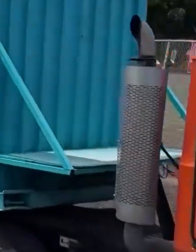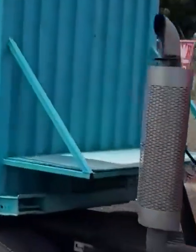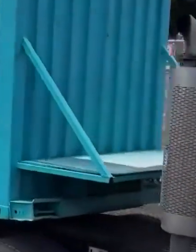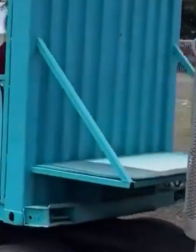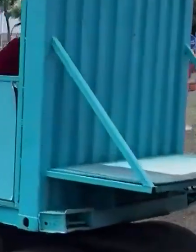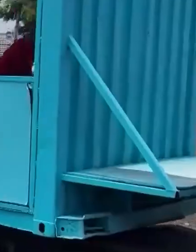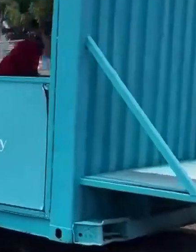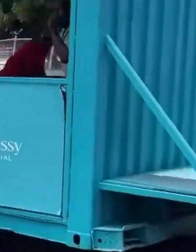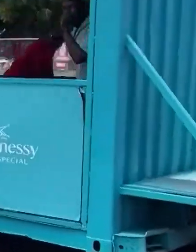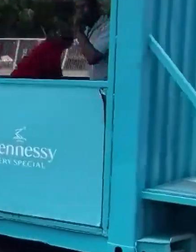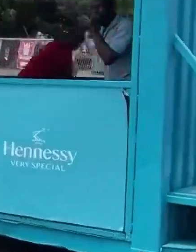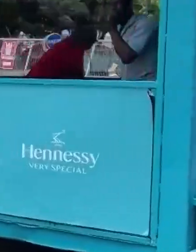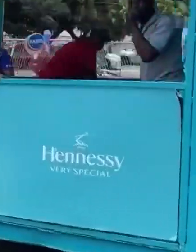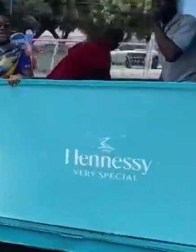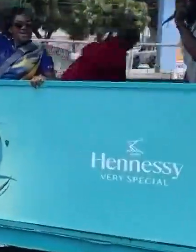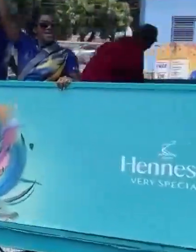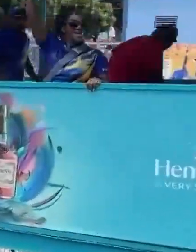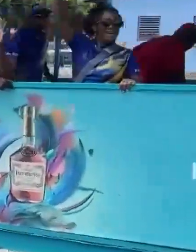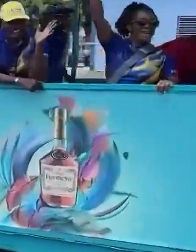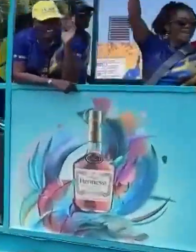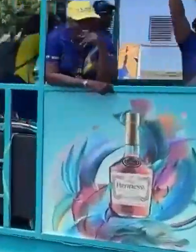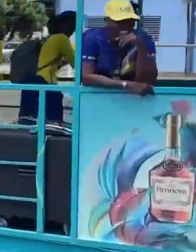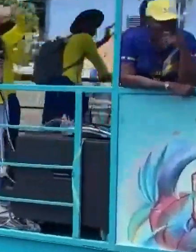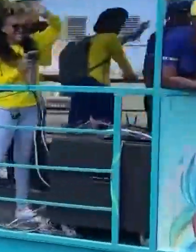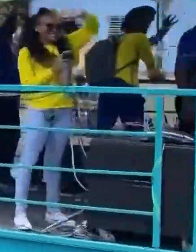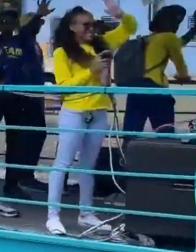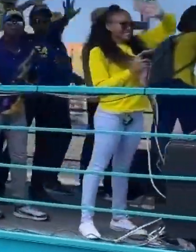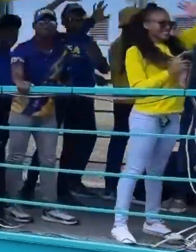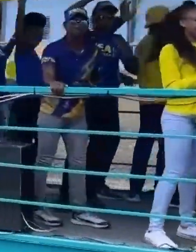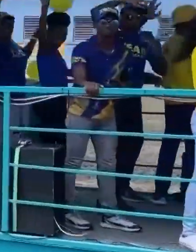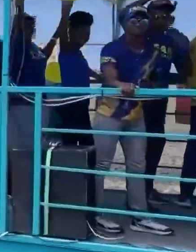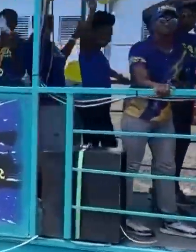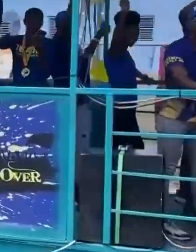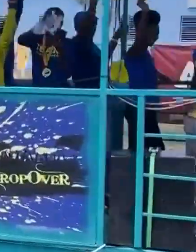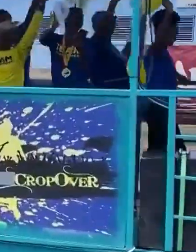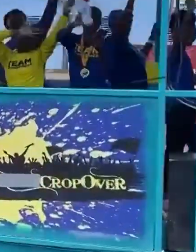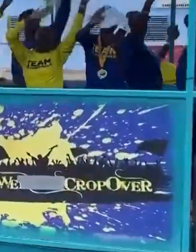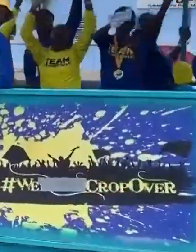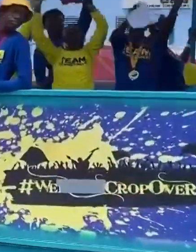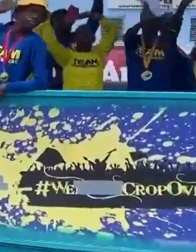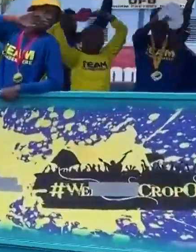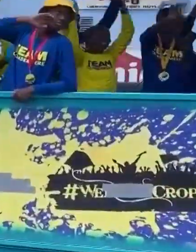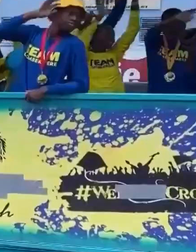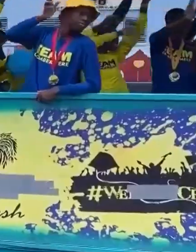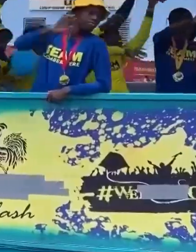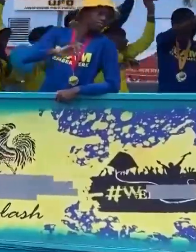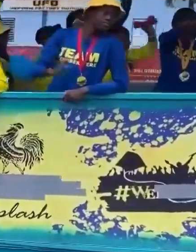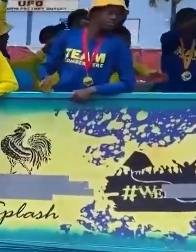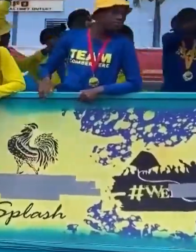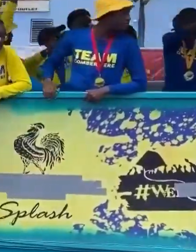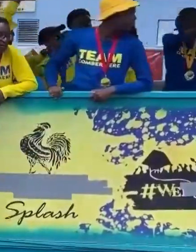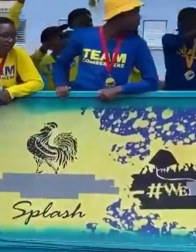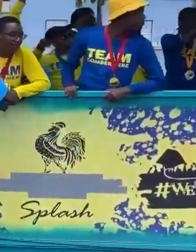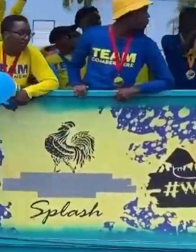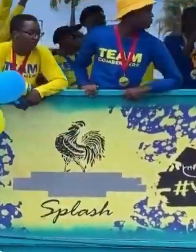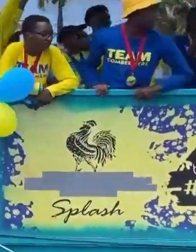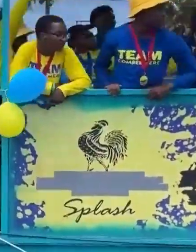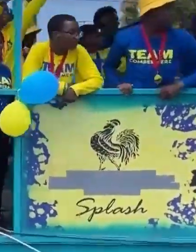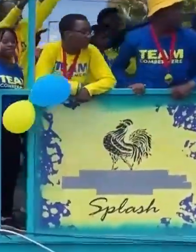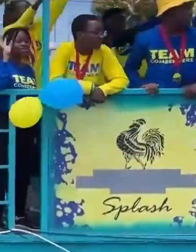Education Department, Michael Small, said it's the school's way of honoring the athletes for their tremendous success on the track and in the field.